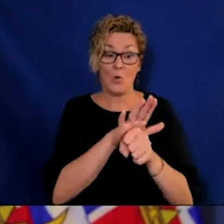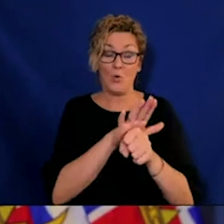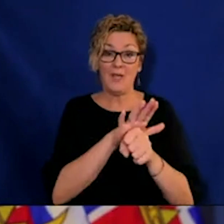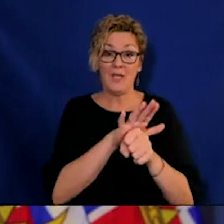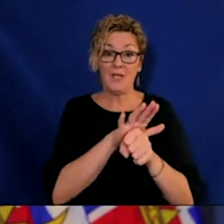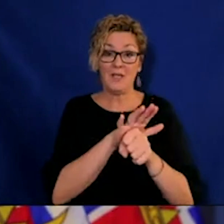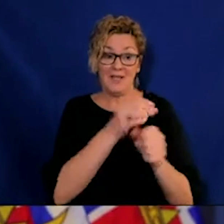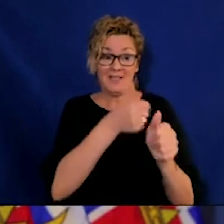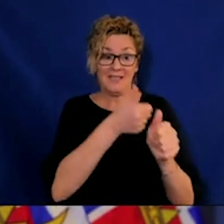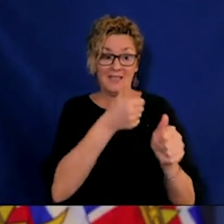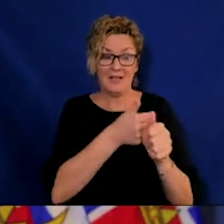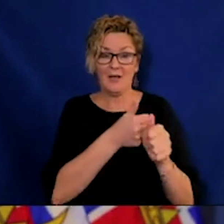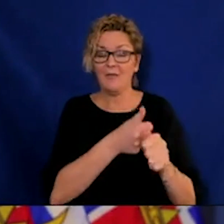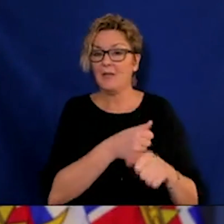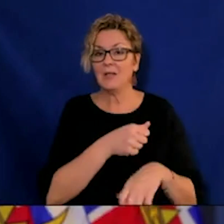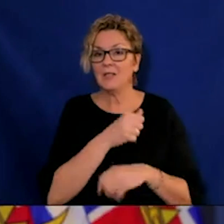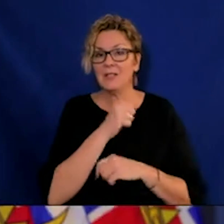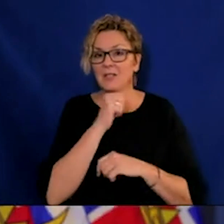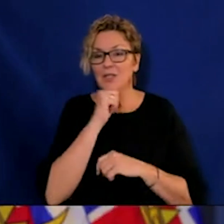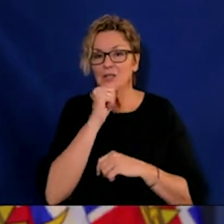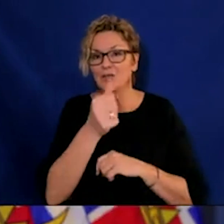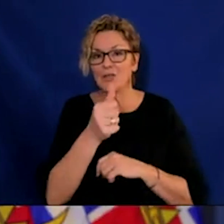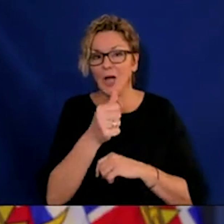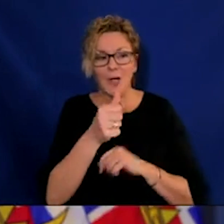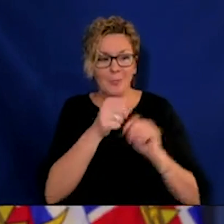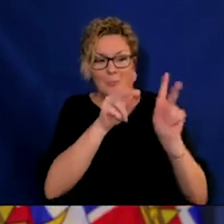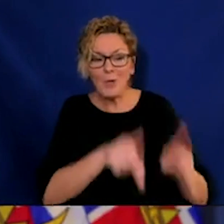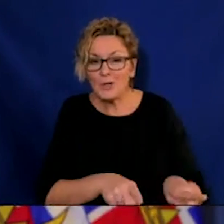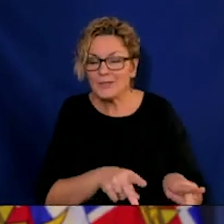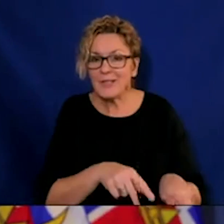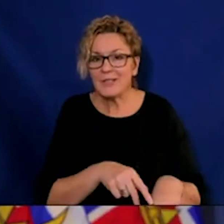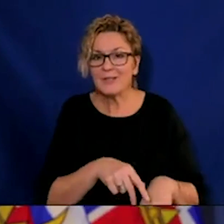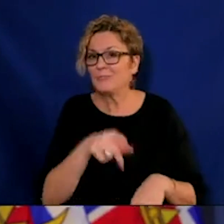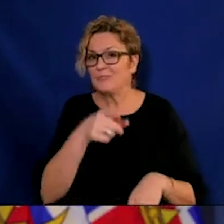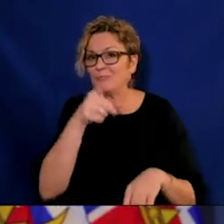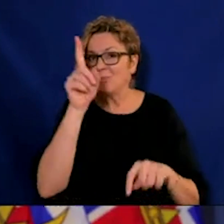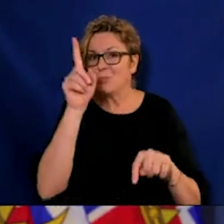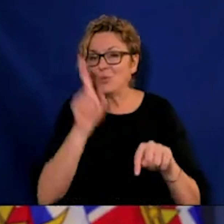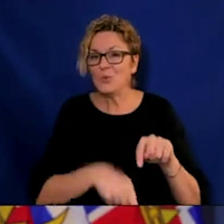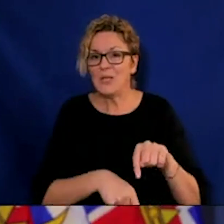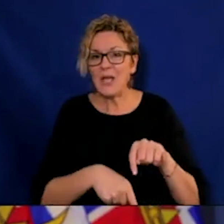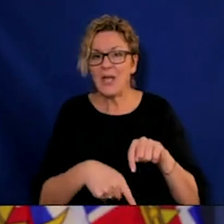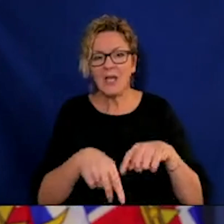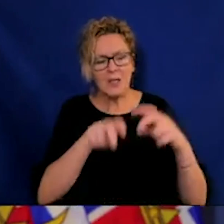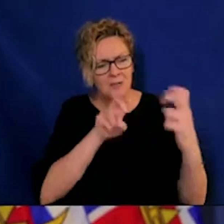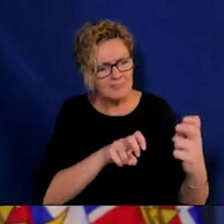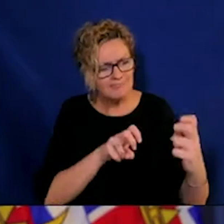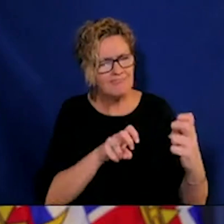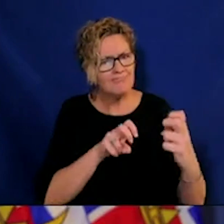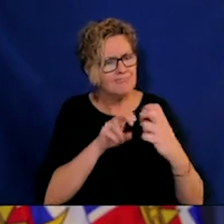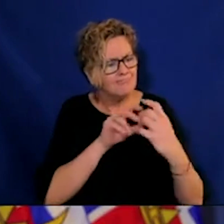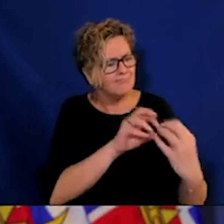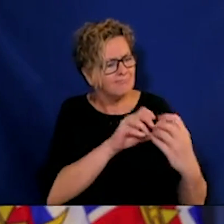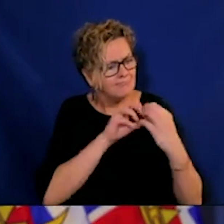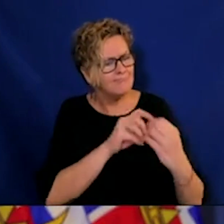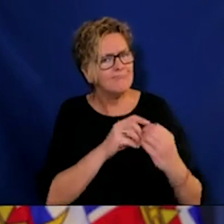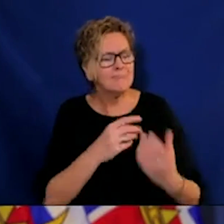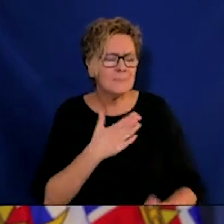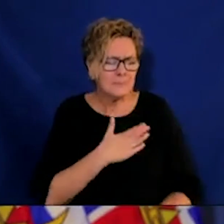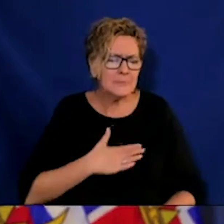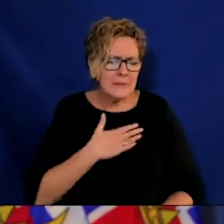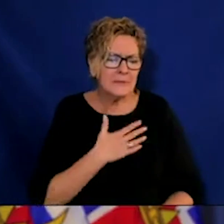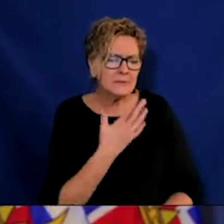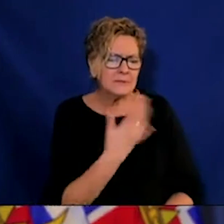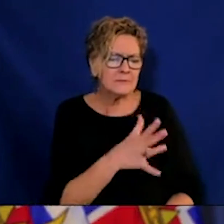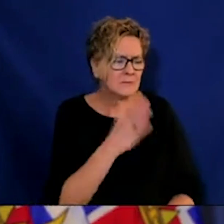argue. It doesn't demand. It seeks to find, it seeks to transmit from one person to another. That's what it